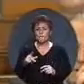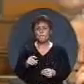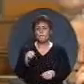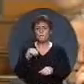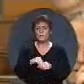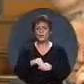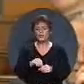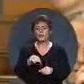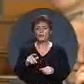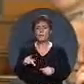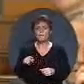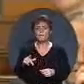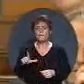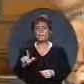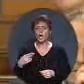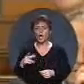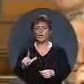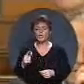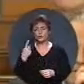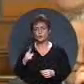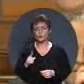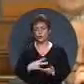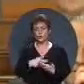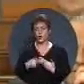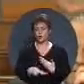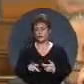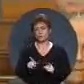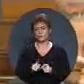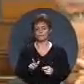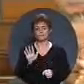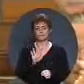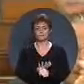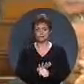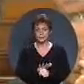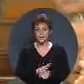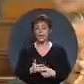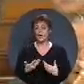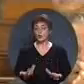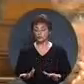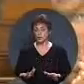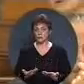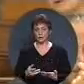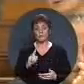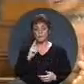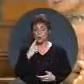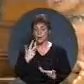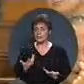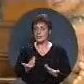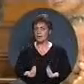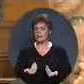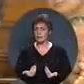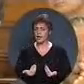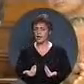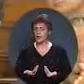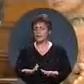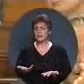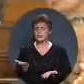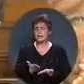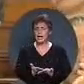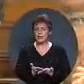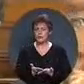on the project. Nothing could be further from the truth. Series C is still under serious consideration by Bombardier